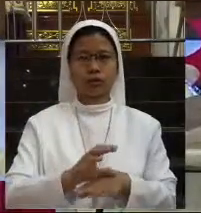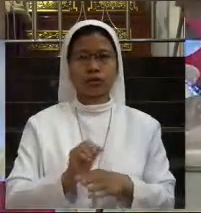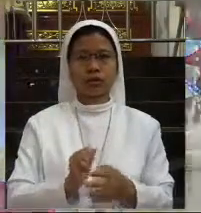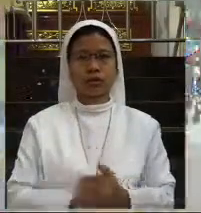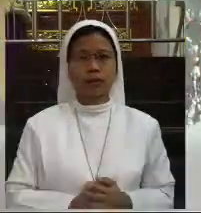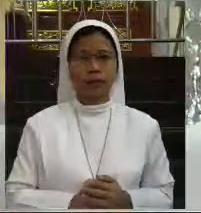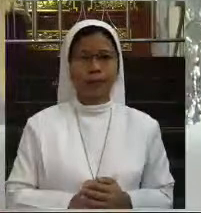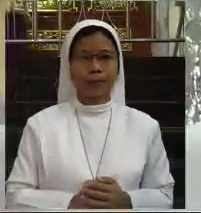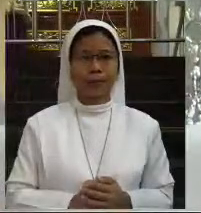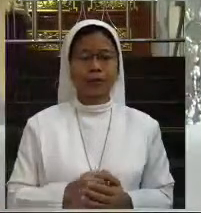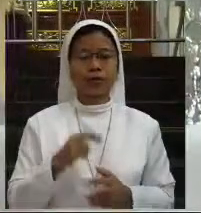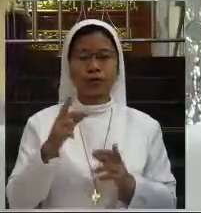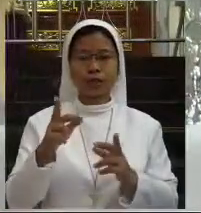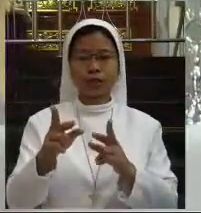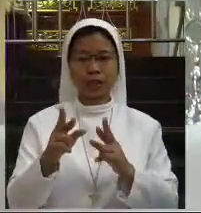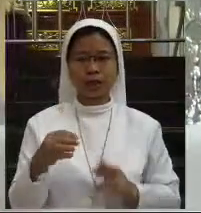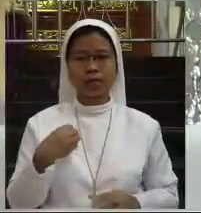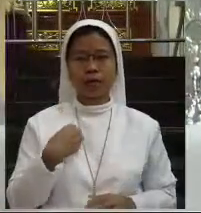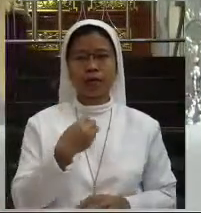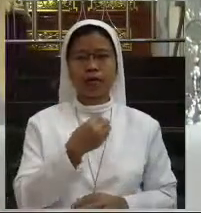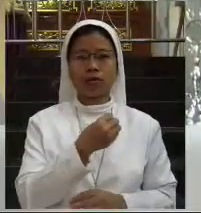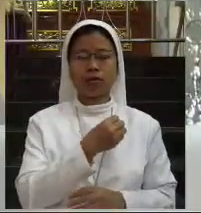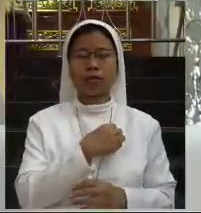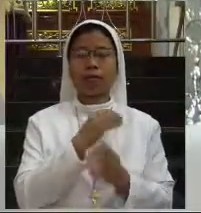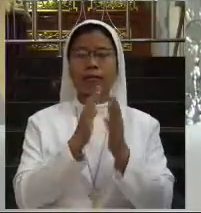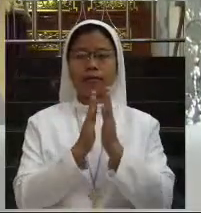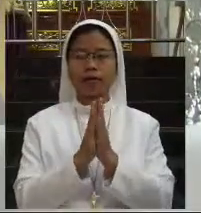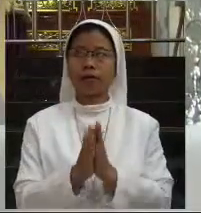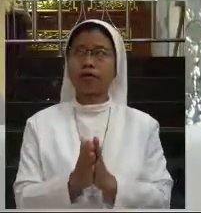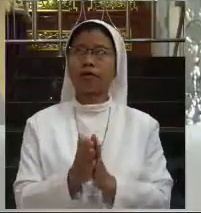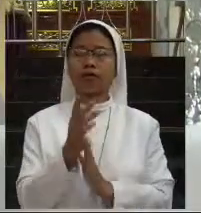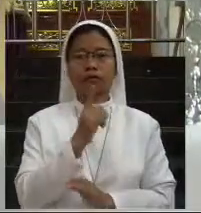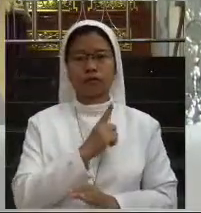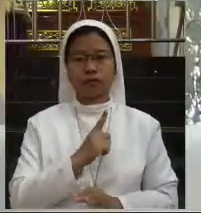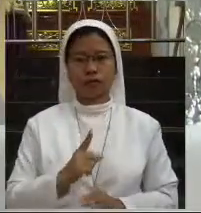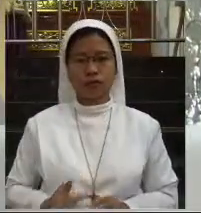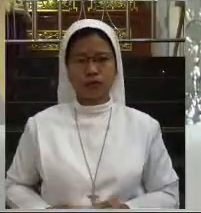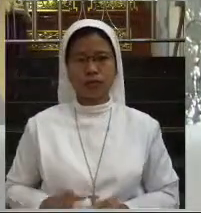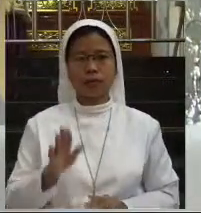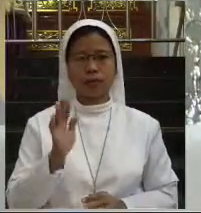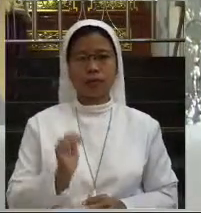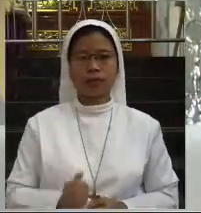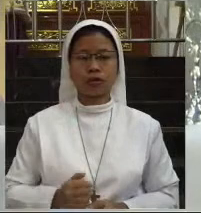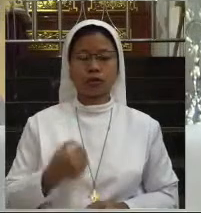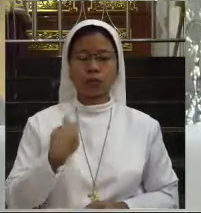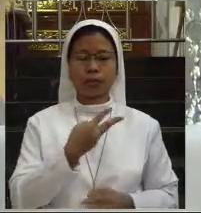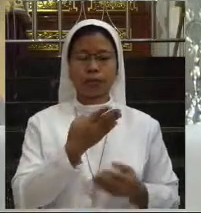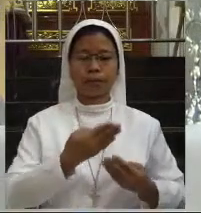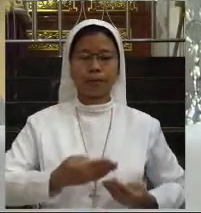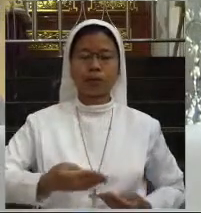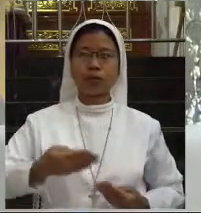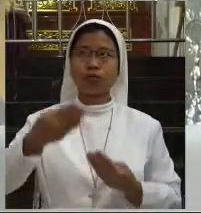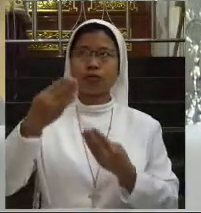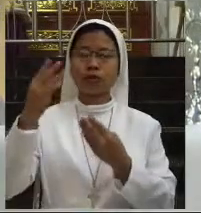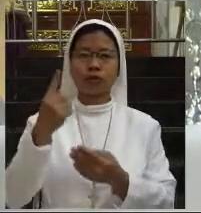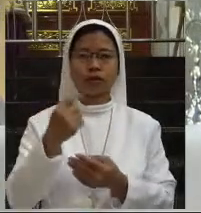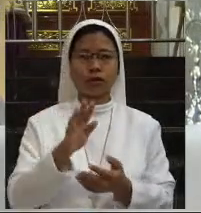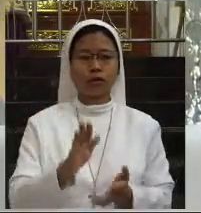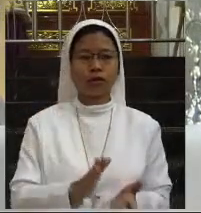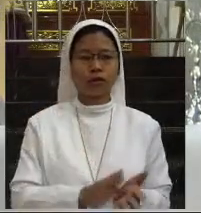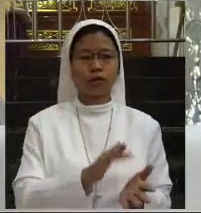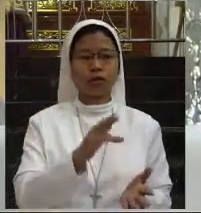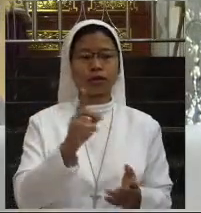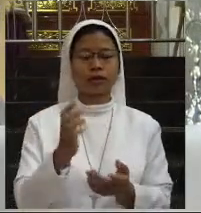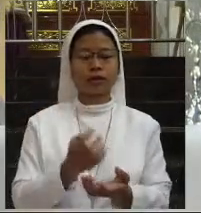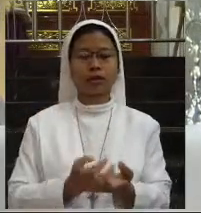church. Receive our oblation, O Lord, by which is brought about a glorious